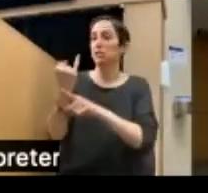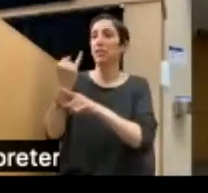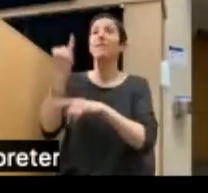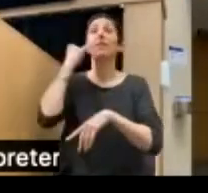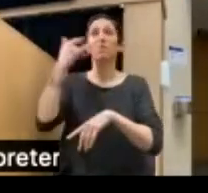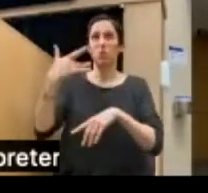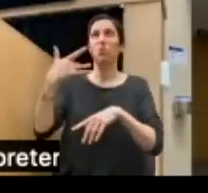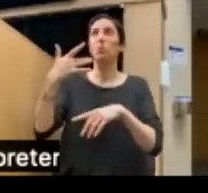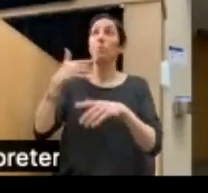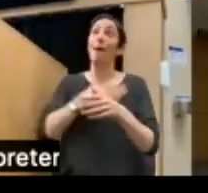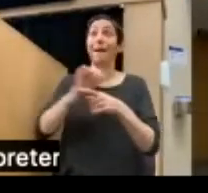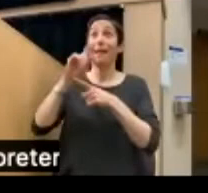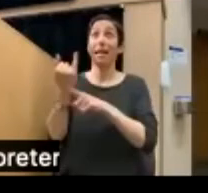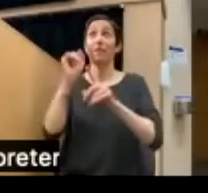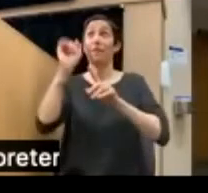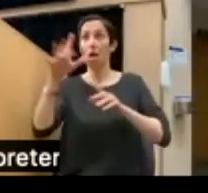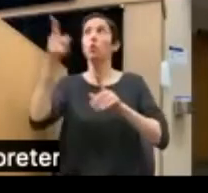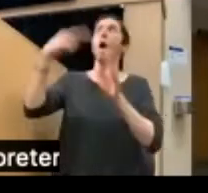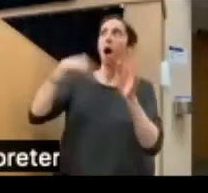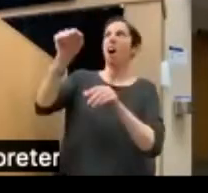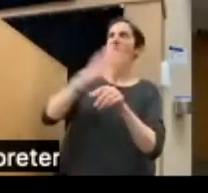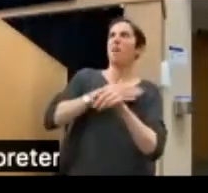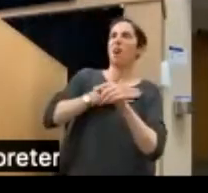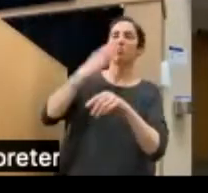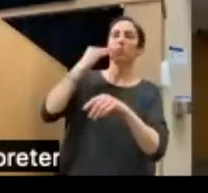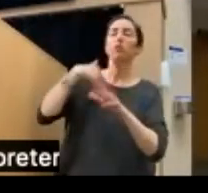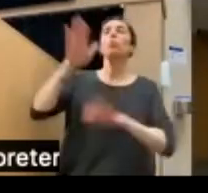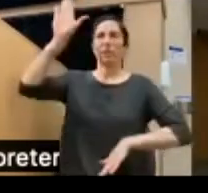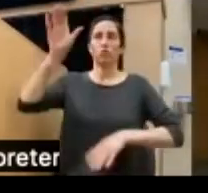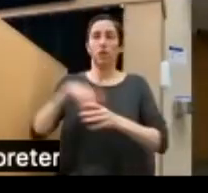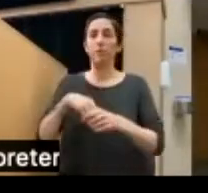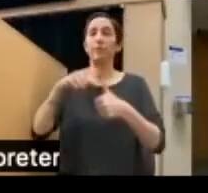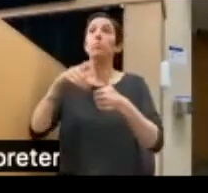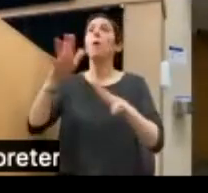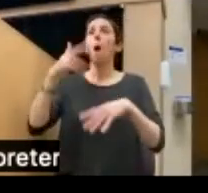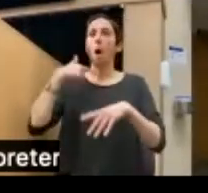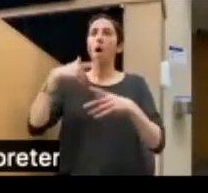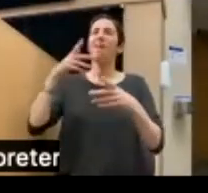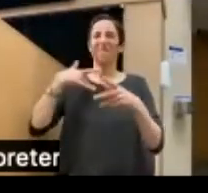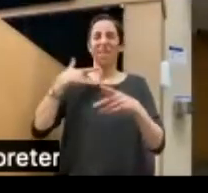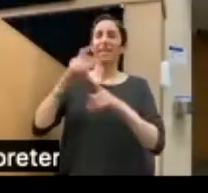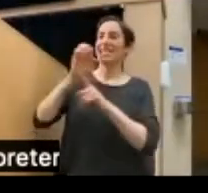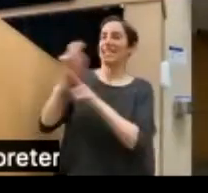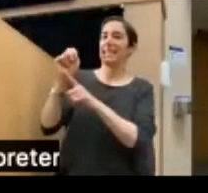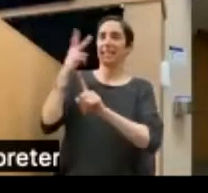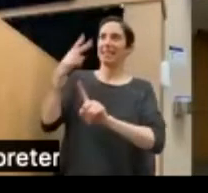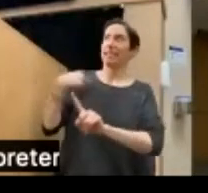seen or valued. Okay, I'm seeing some like fingers kind of coming up.